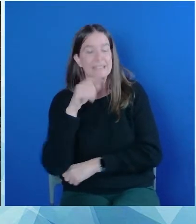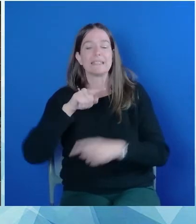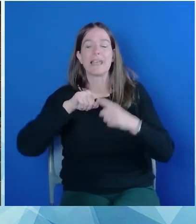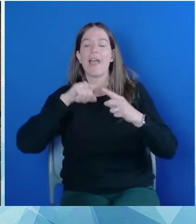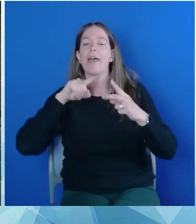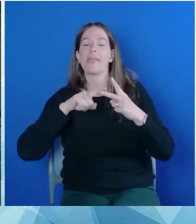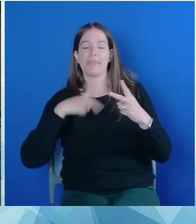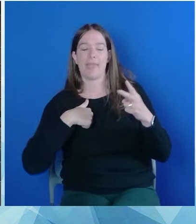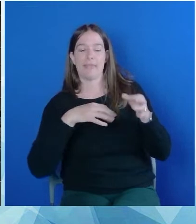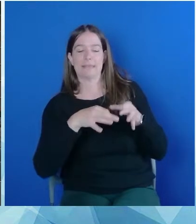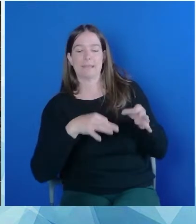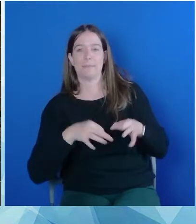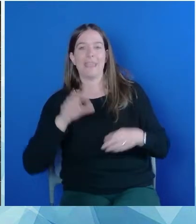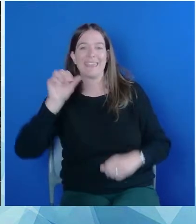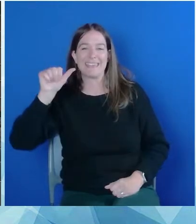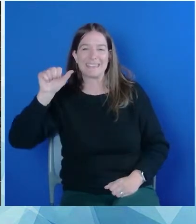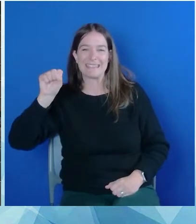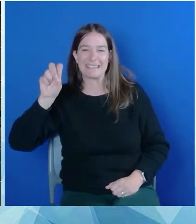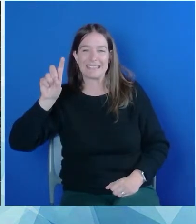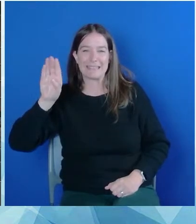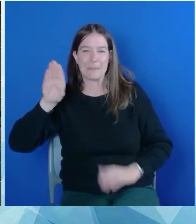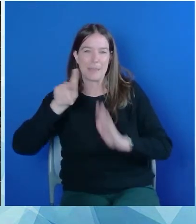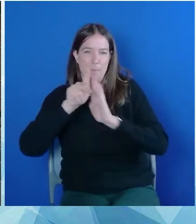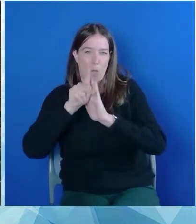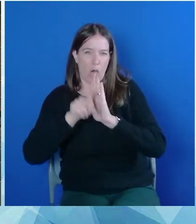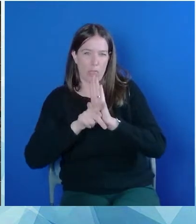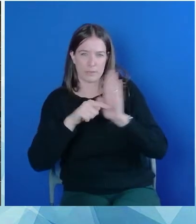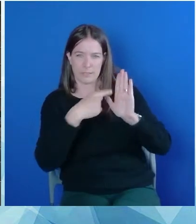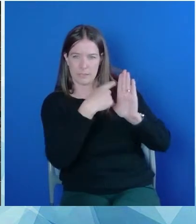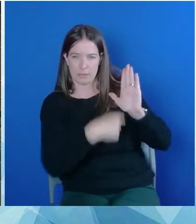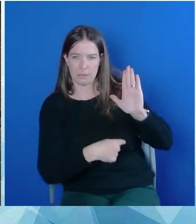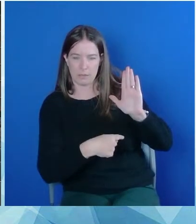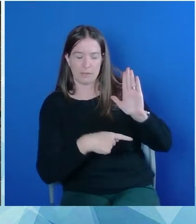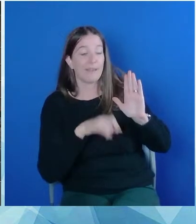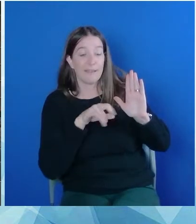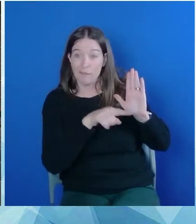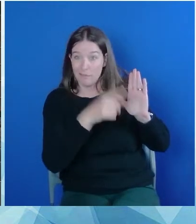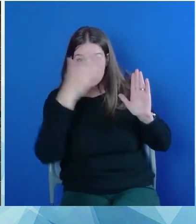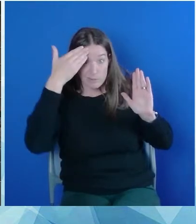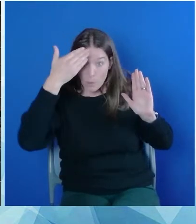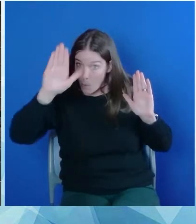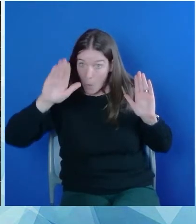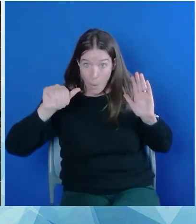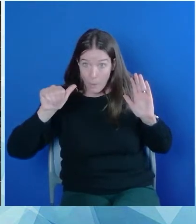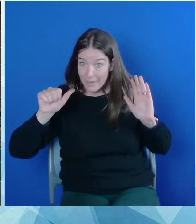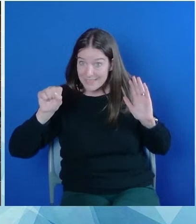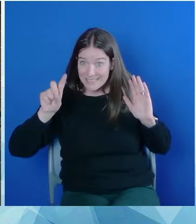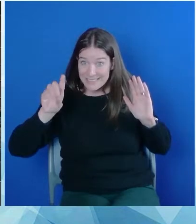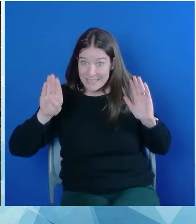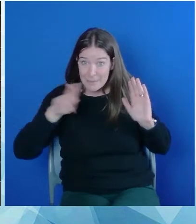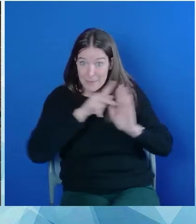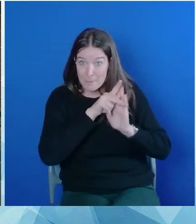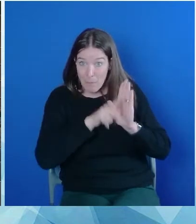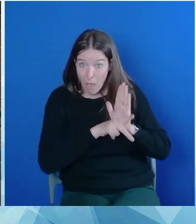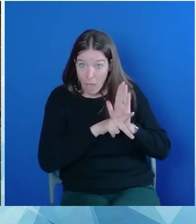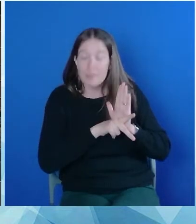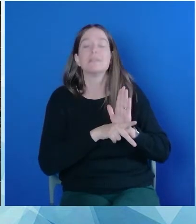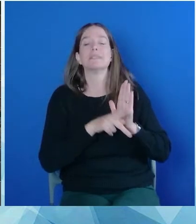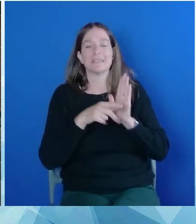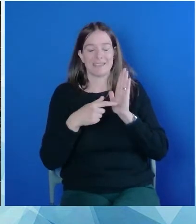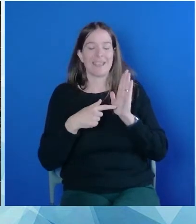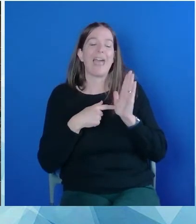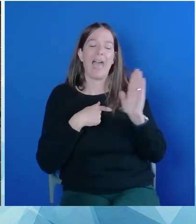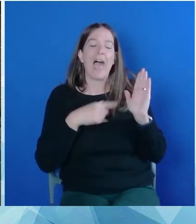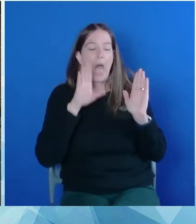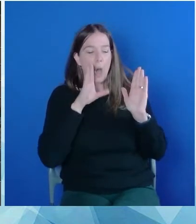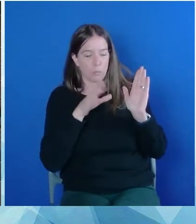that. And if they're not familiar with it, I will share that with them, and then I'll send them a copy of it so that they're aware as well. And